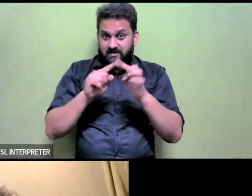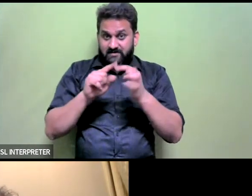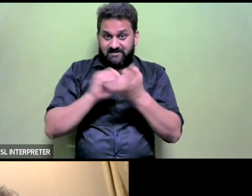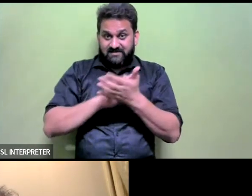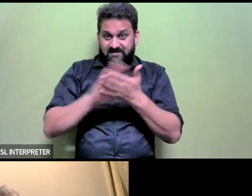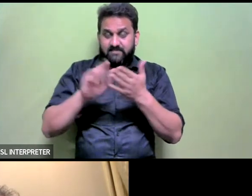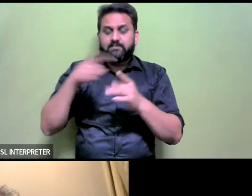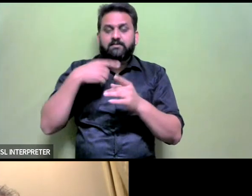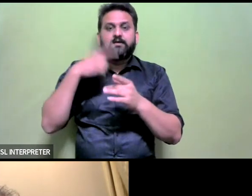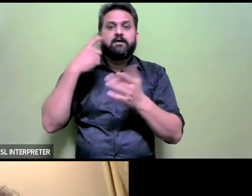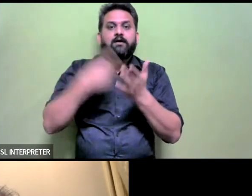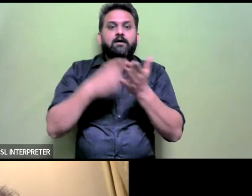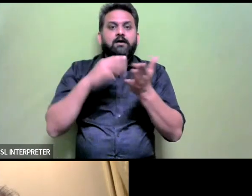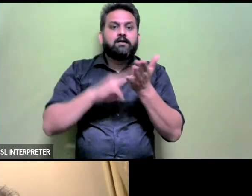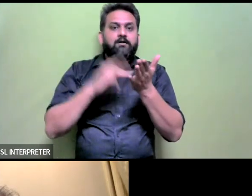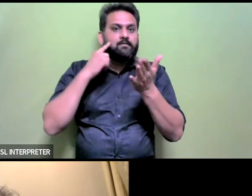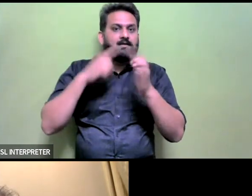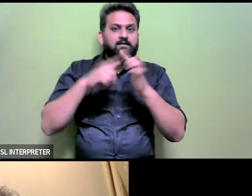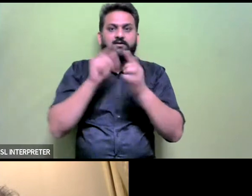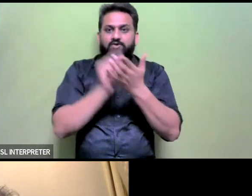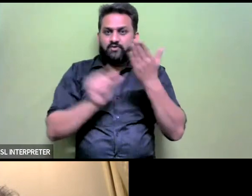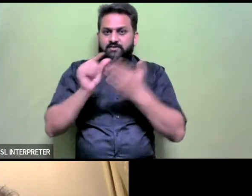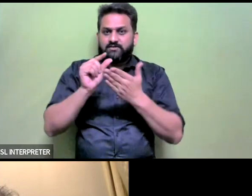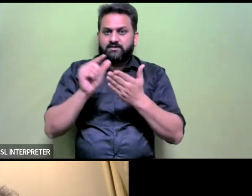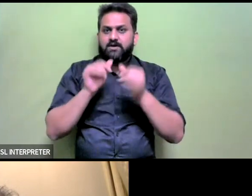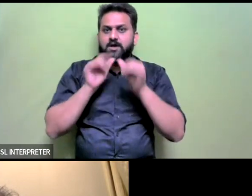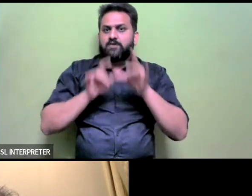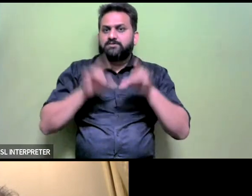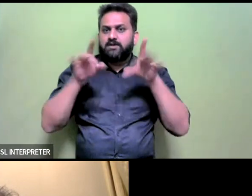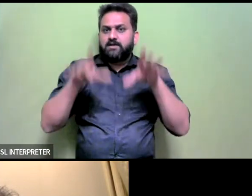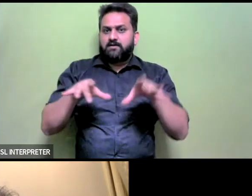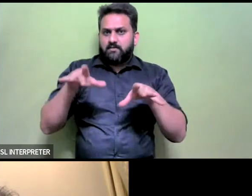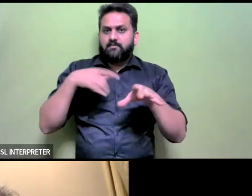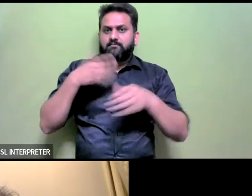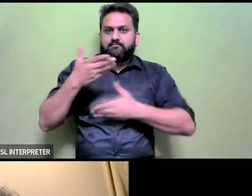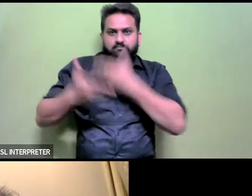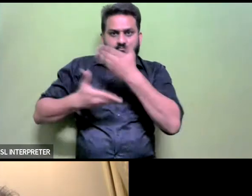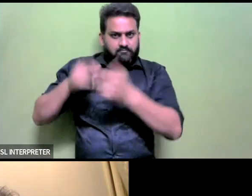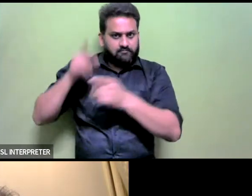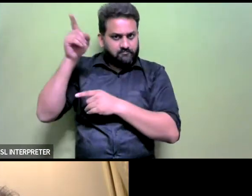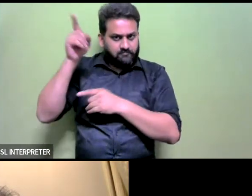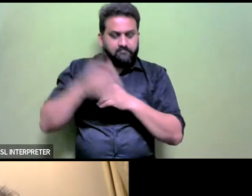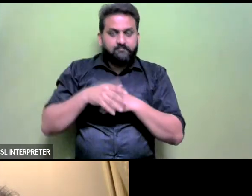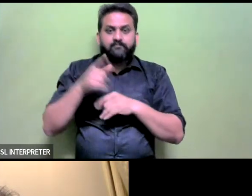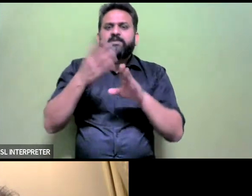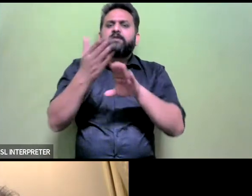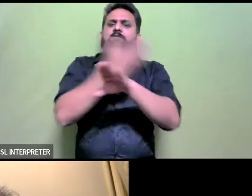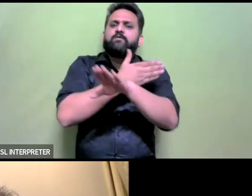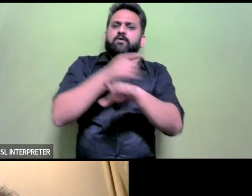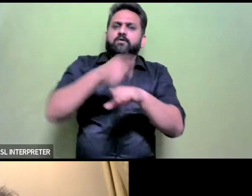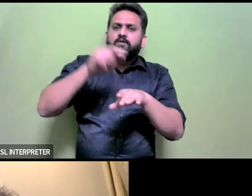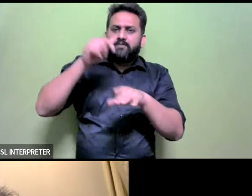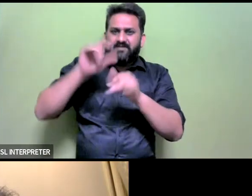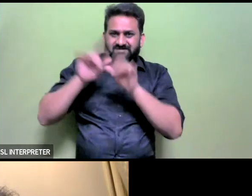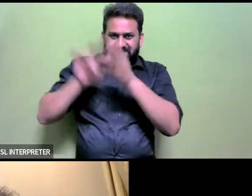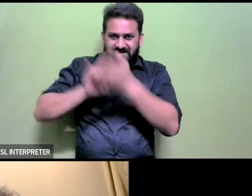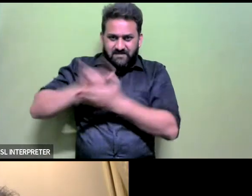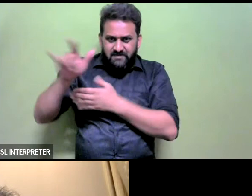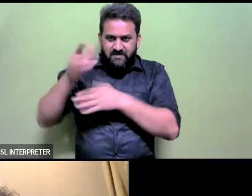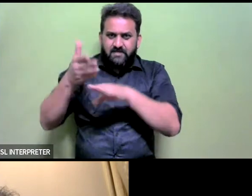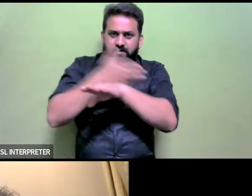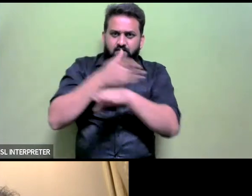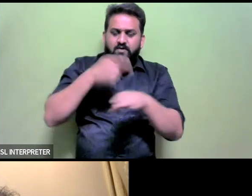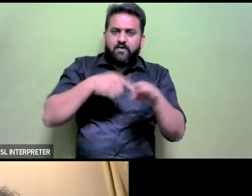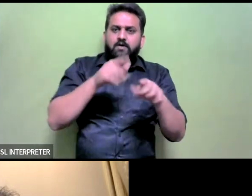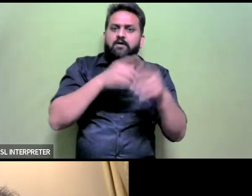RMIT University, Melbourne, Australia. Before coming to Australia, sir was the assistant professor at School of Law, City University of